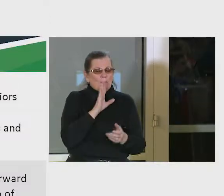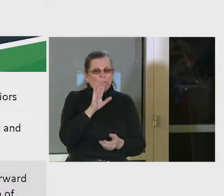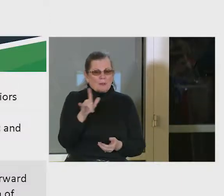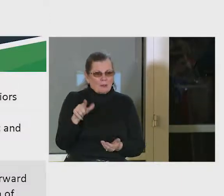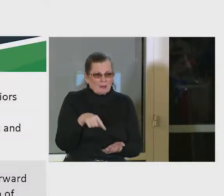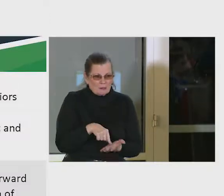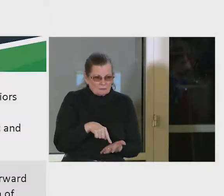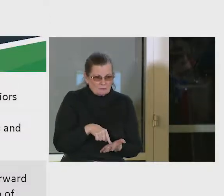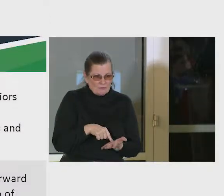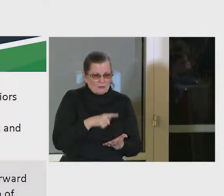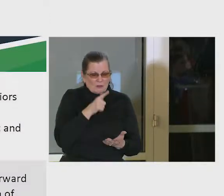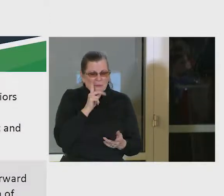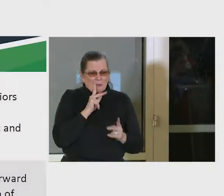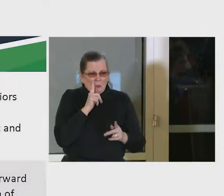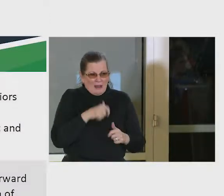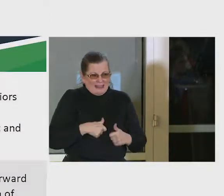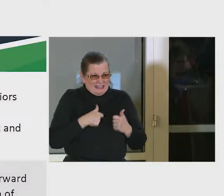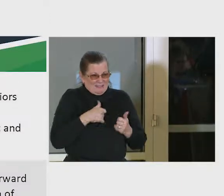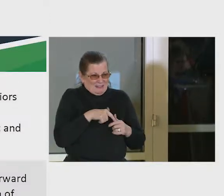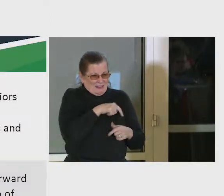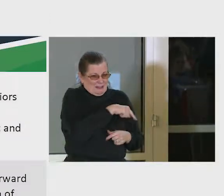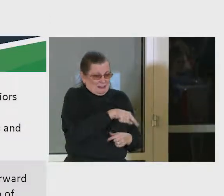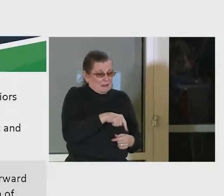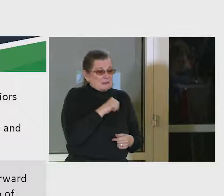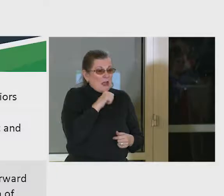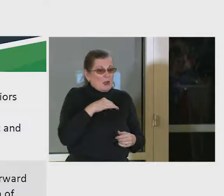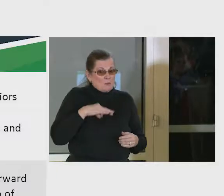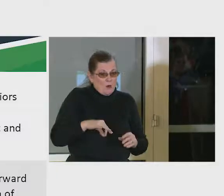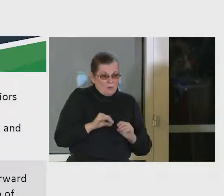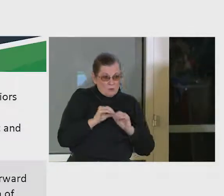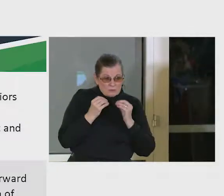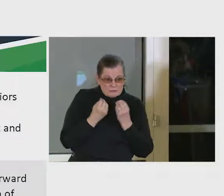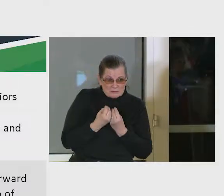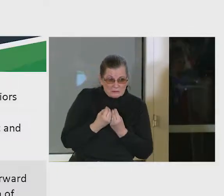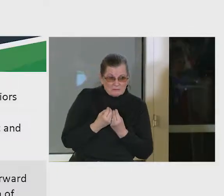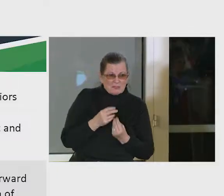we've allocated $5.3 million to assist our seniors